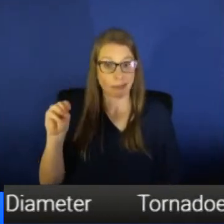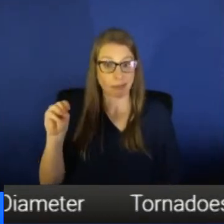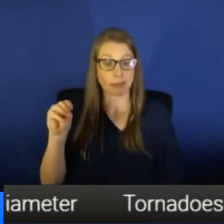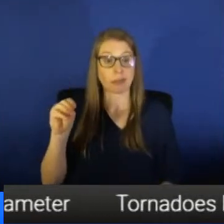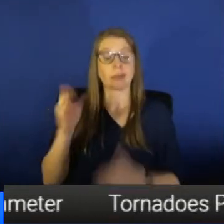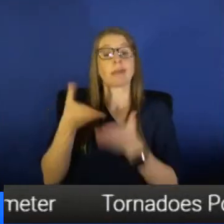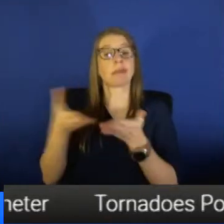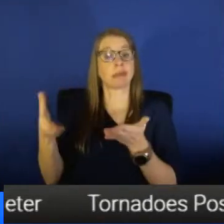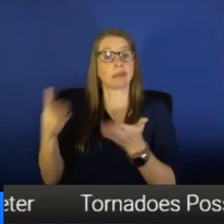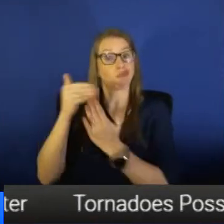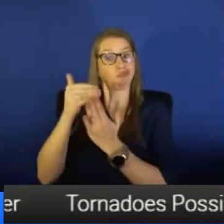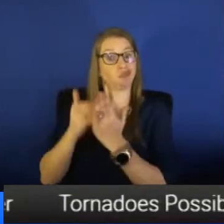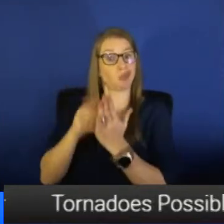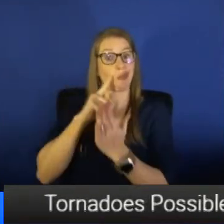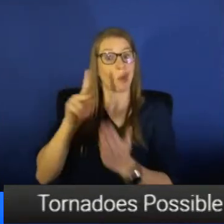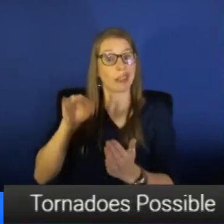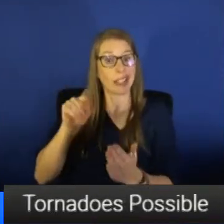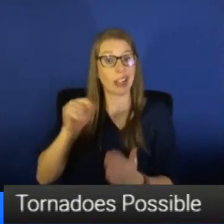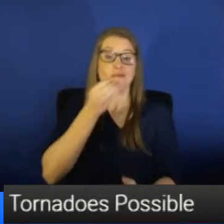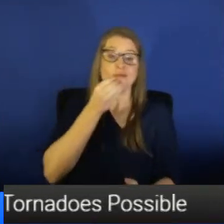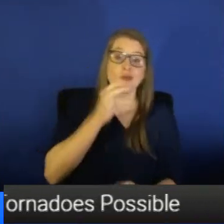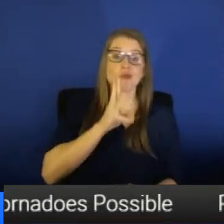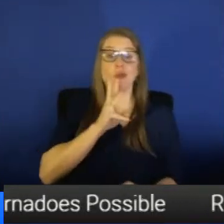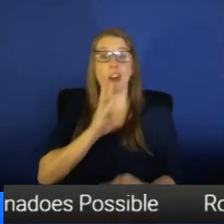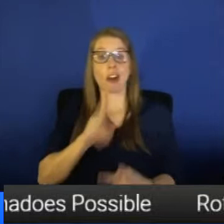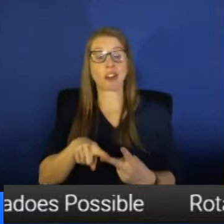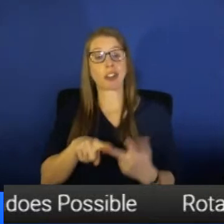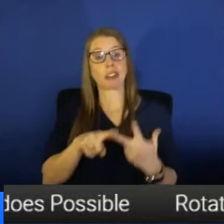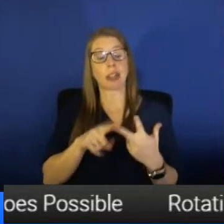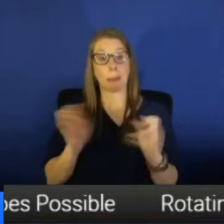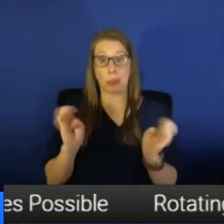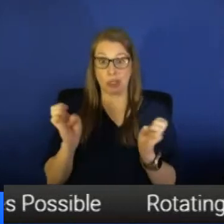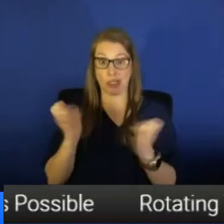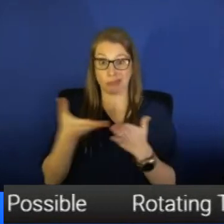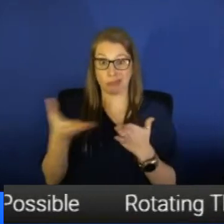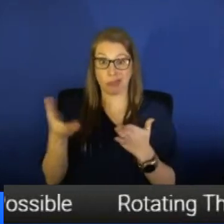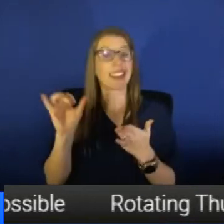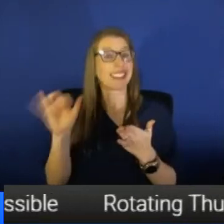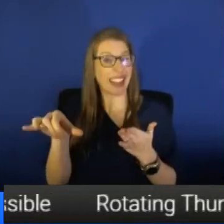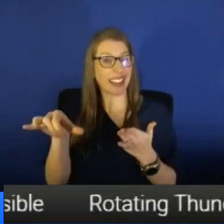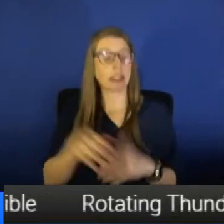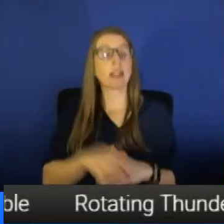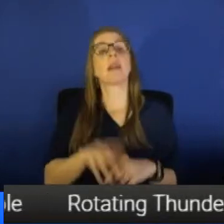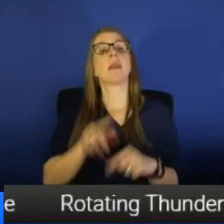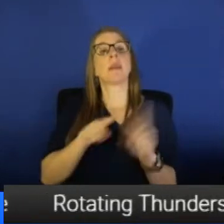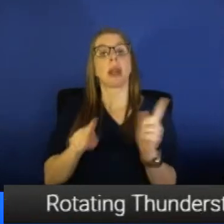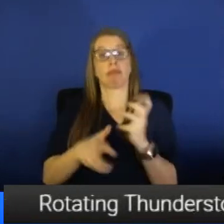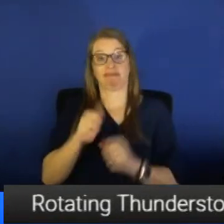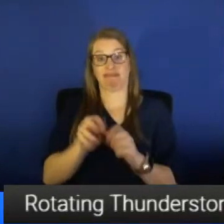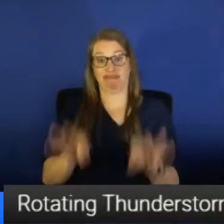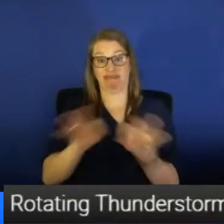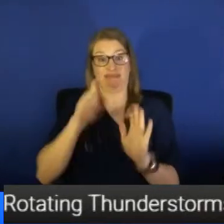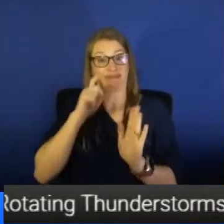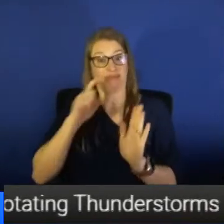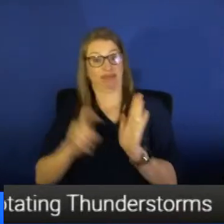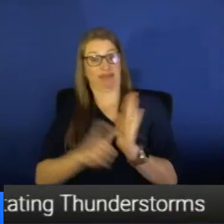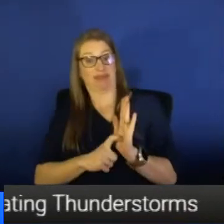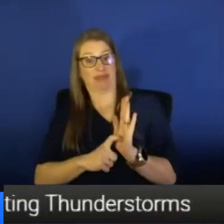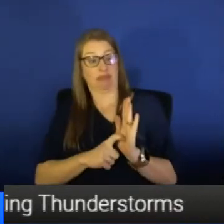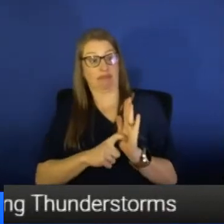But, food, water, emergency supplies like that. But I think the bigger thing is identifying your sheltering